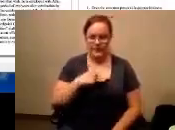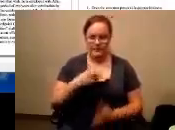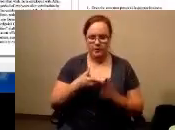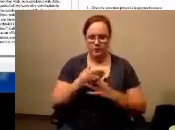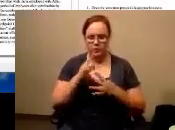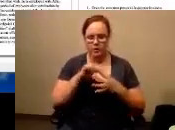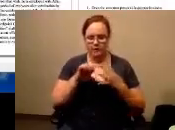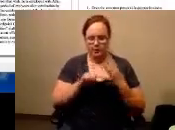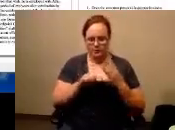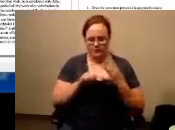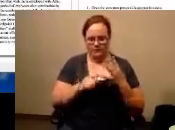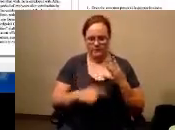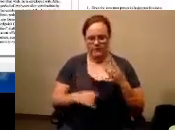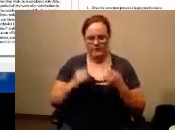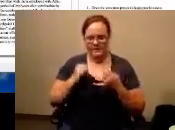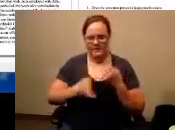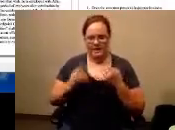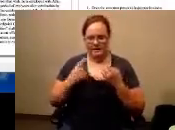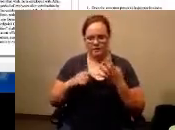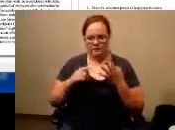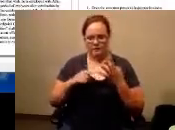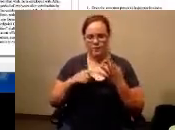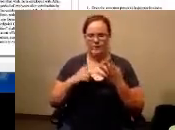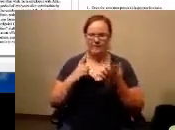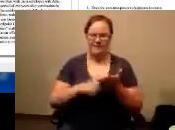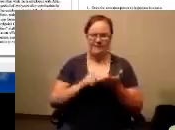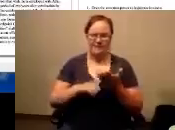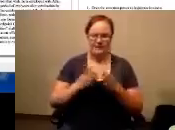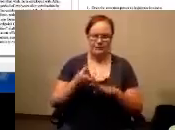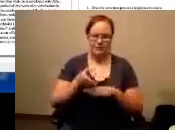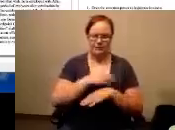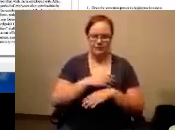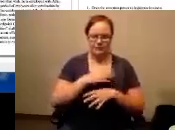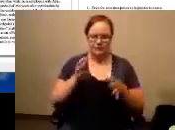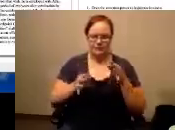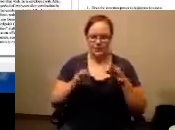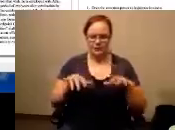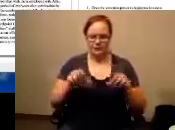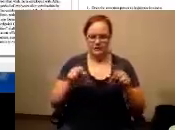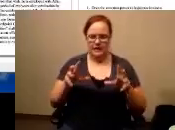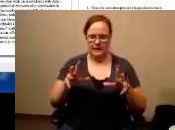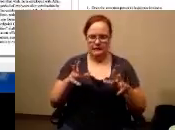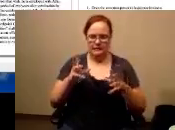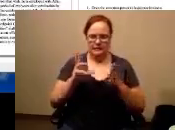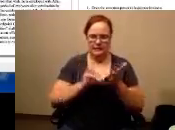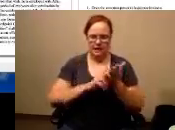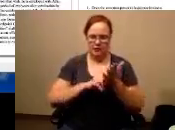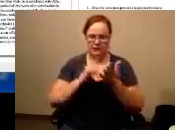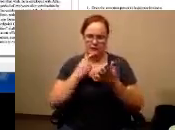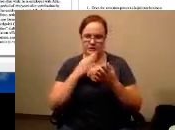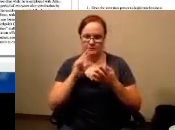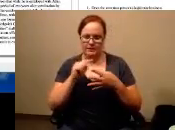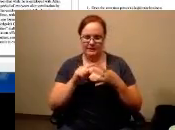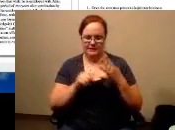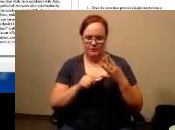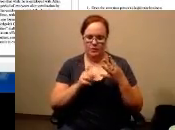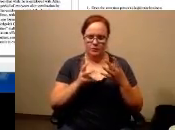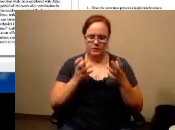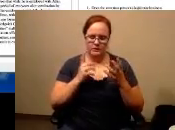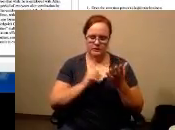all 4 of these factors. The last one we talked about previously, that the courts take contracts seriously, but the first 4 are what I talked